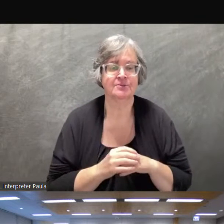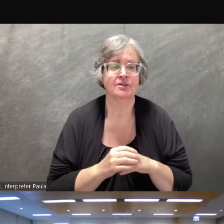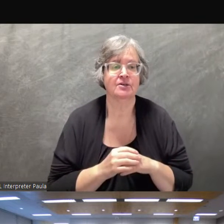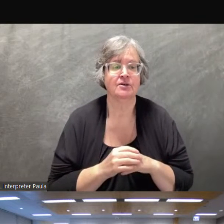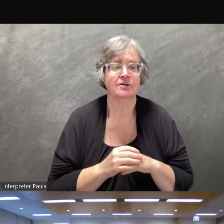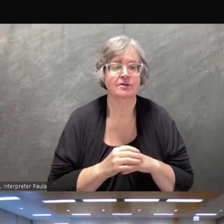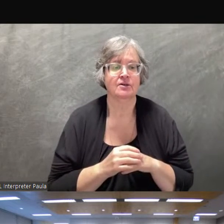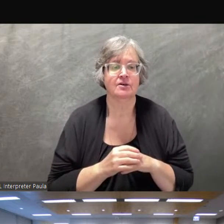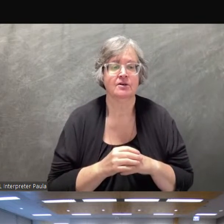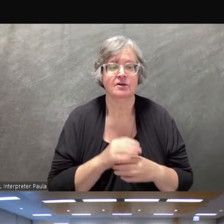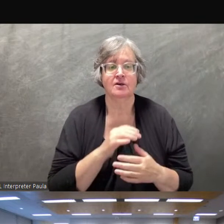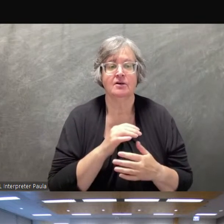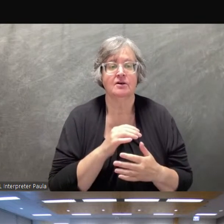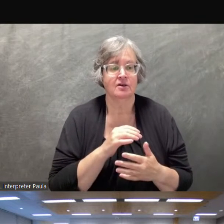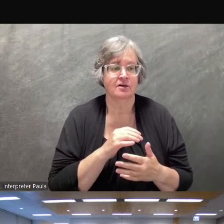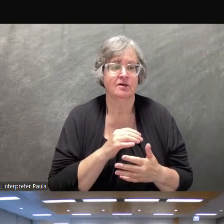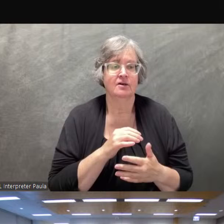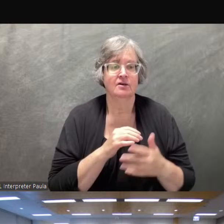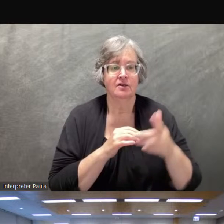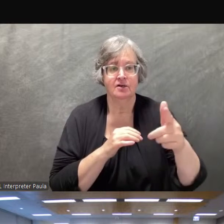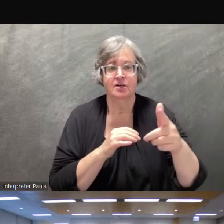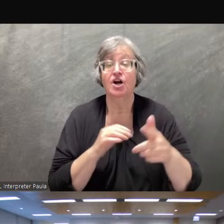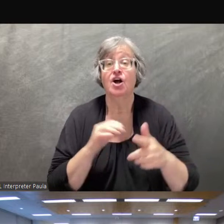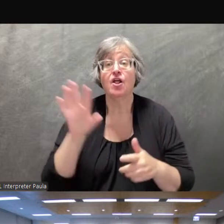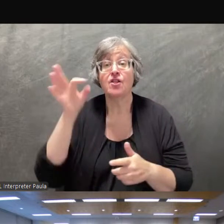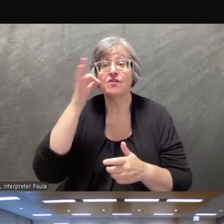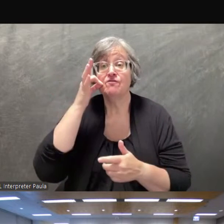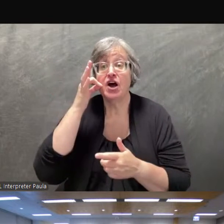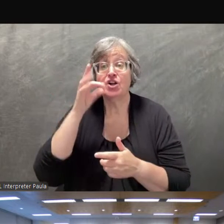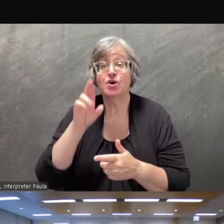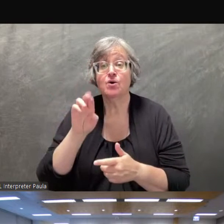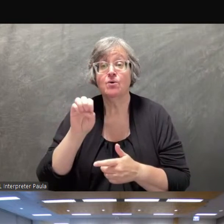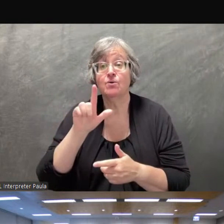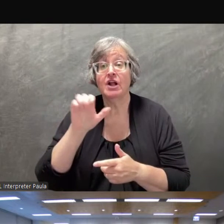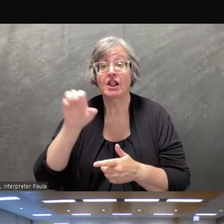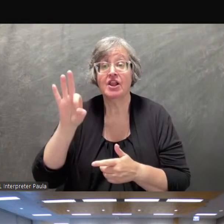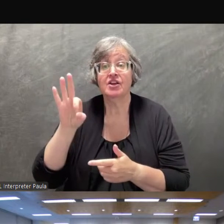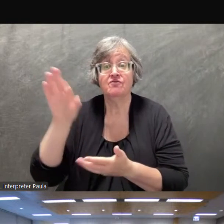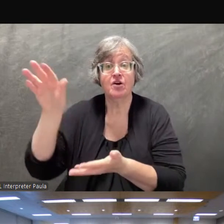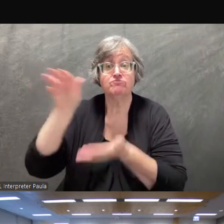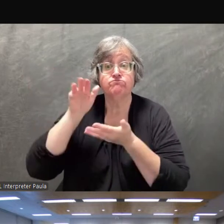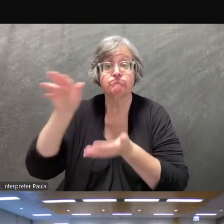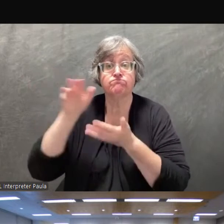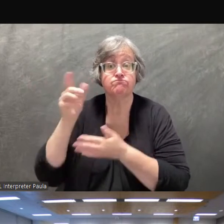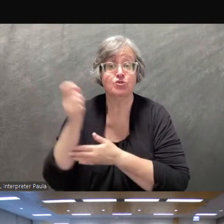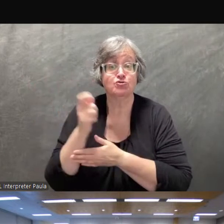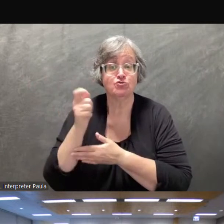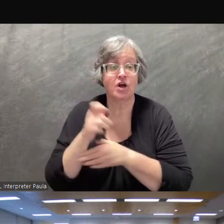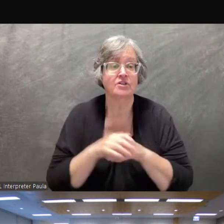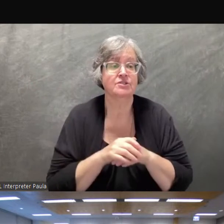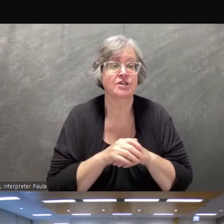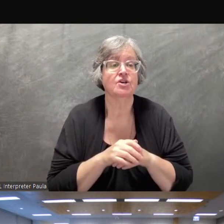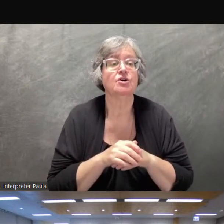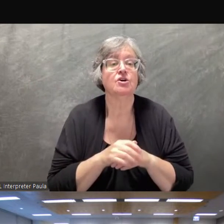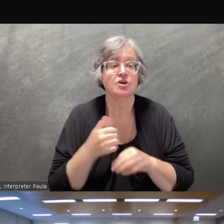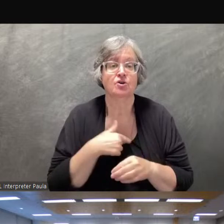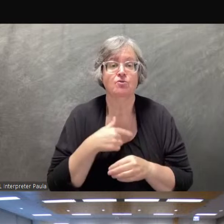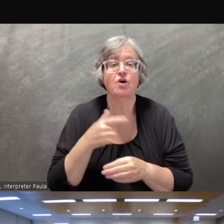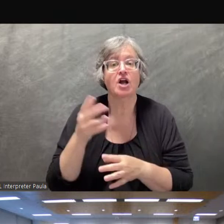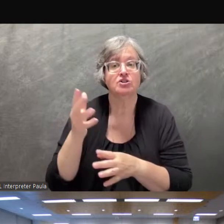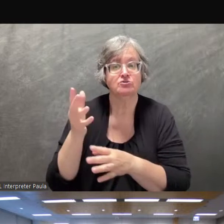So all those add up to our federal relief funding draws for the month. So closing out that gap, we drew